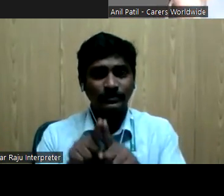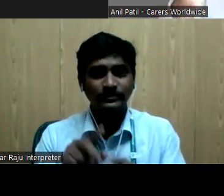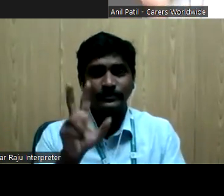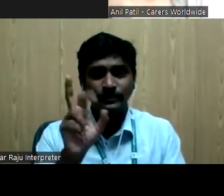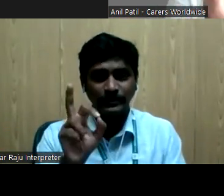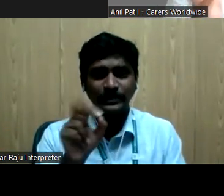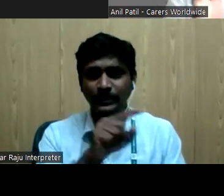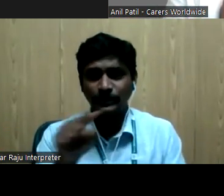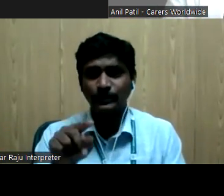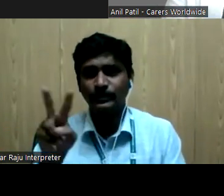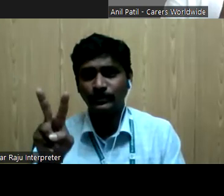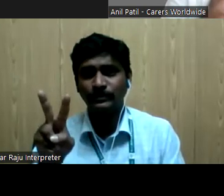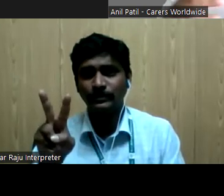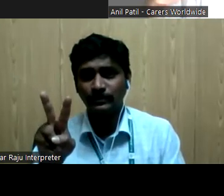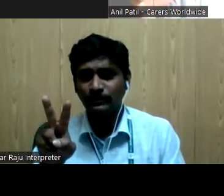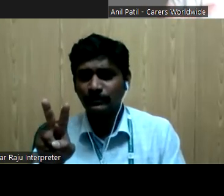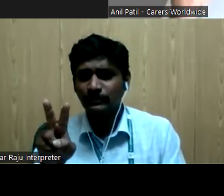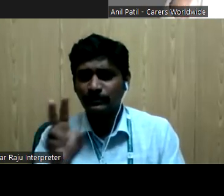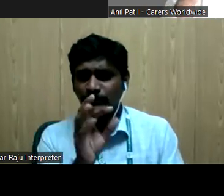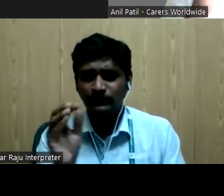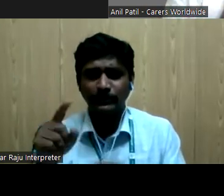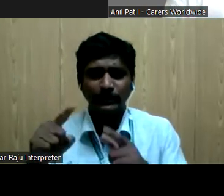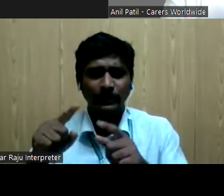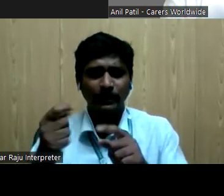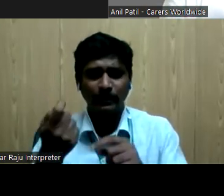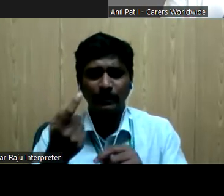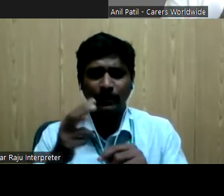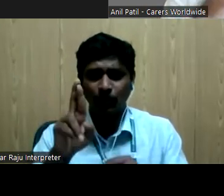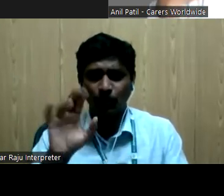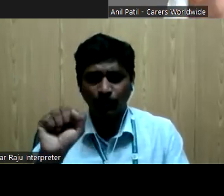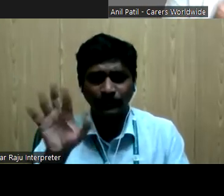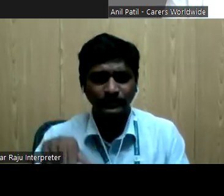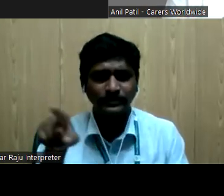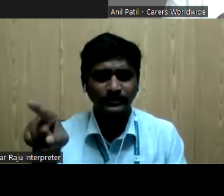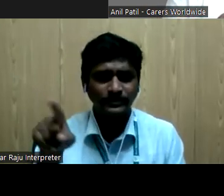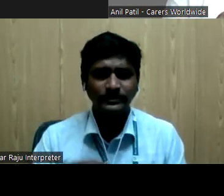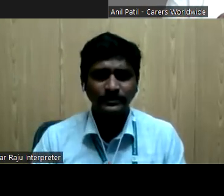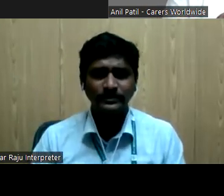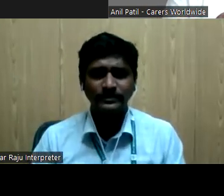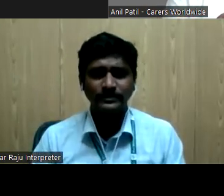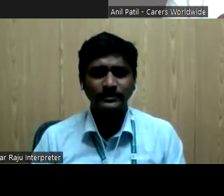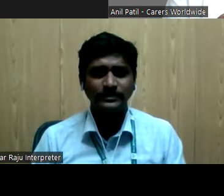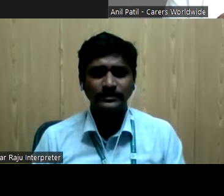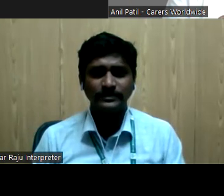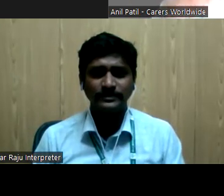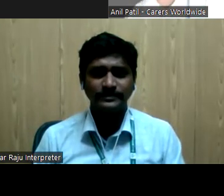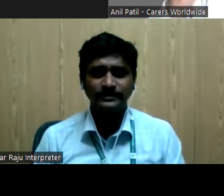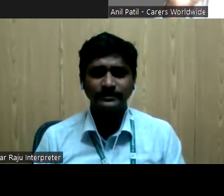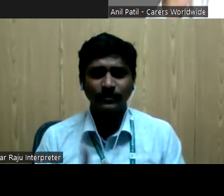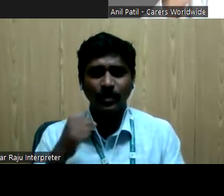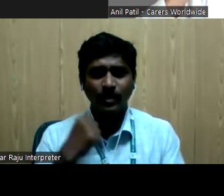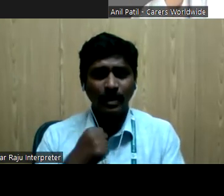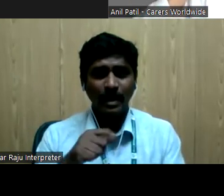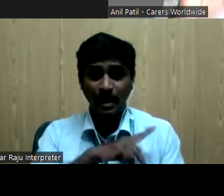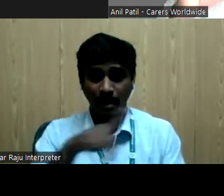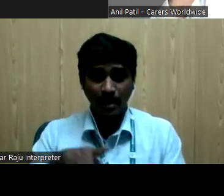rupees part of this. So now we shared that story with the Karnataka government, and they